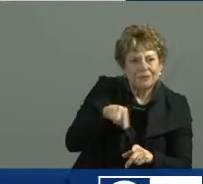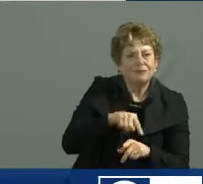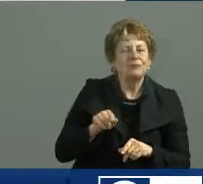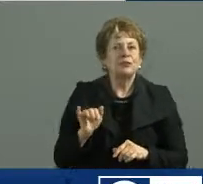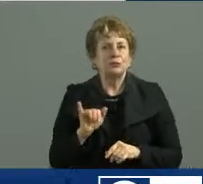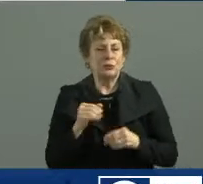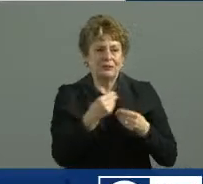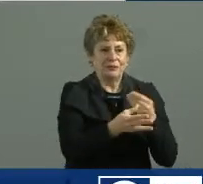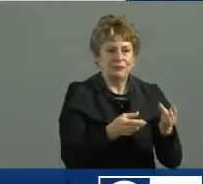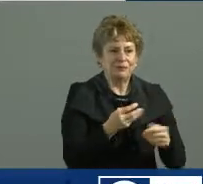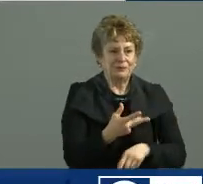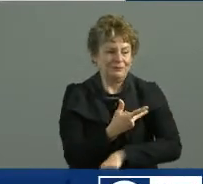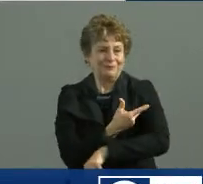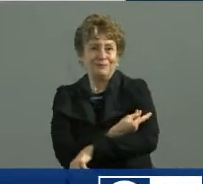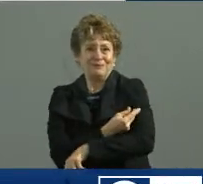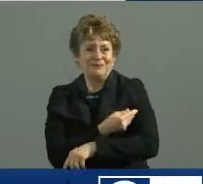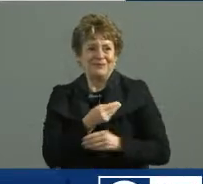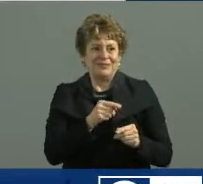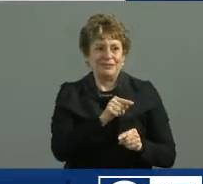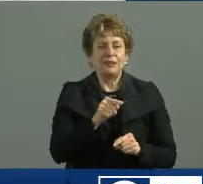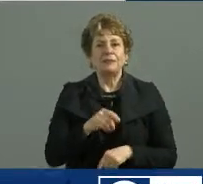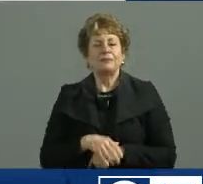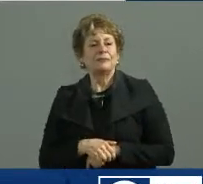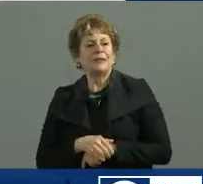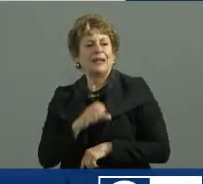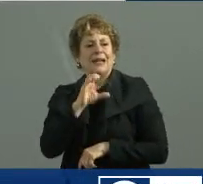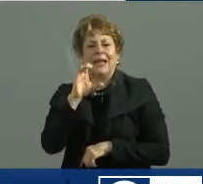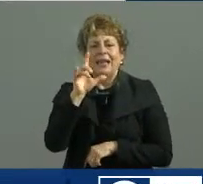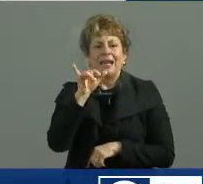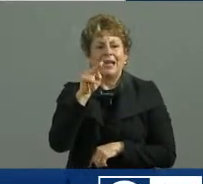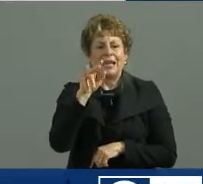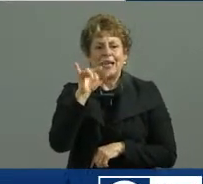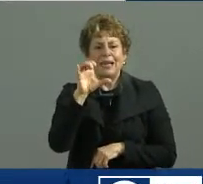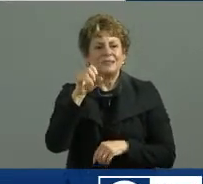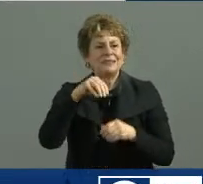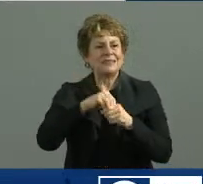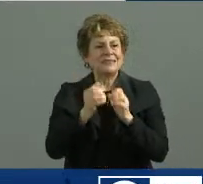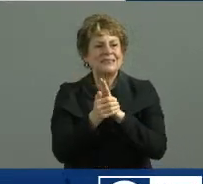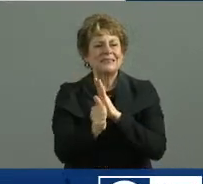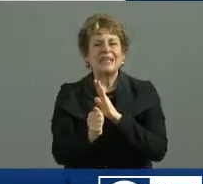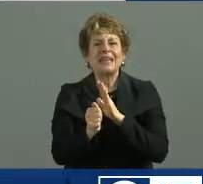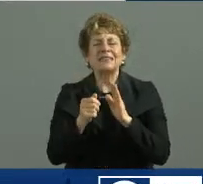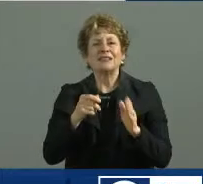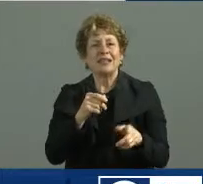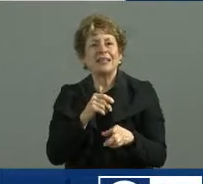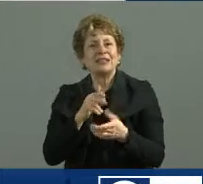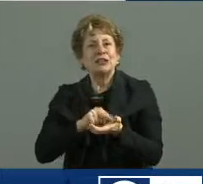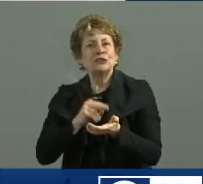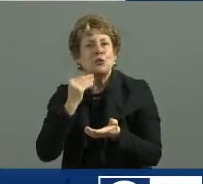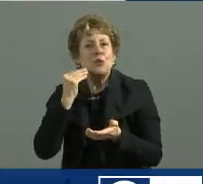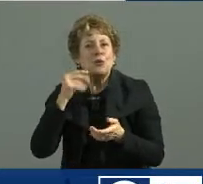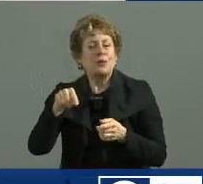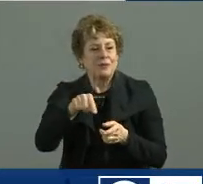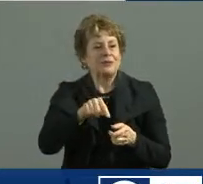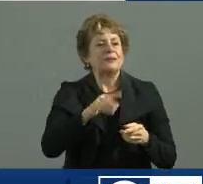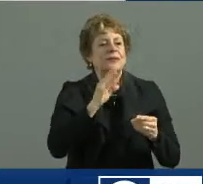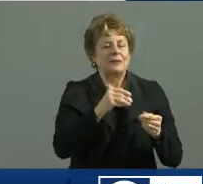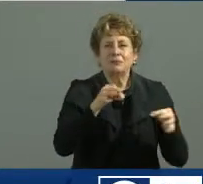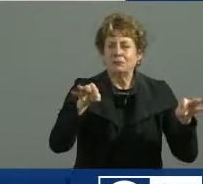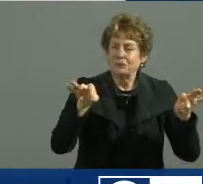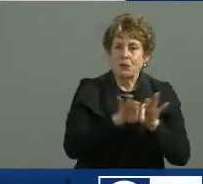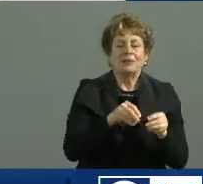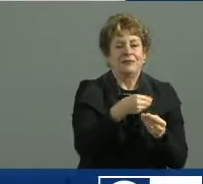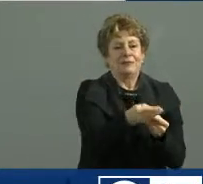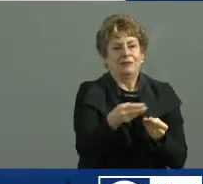started vaccinating at clinics in our skilled nursing facilities, so these are some of our highest acuity facilities in